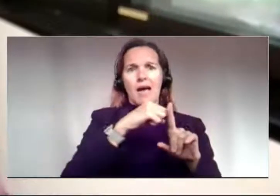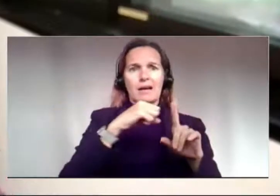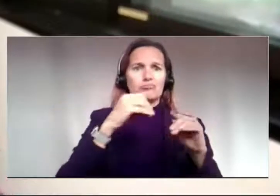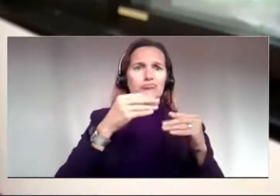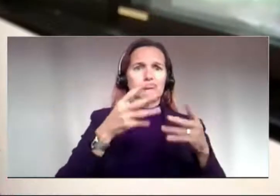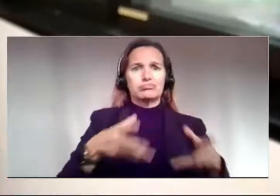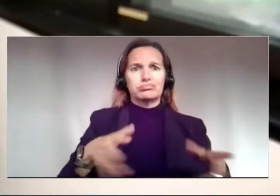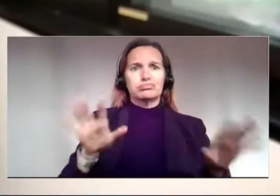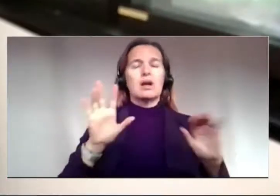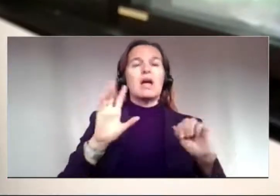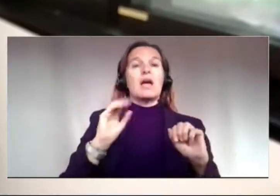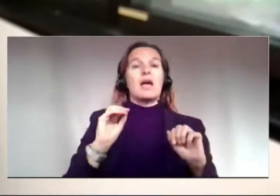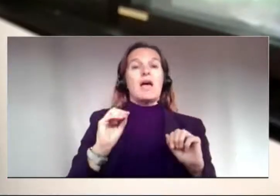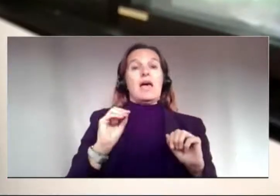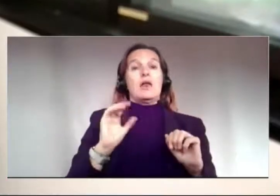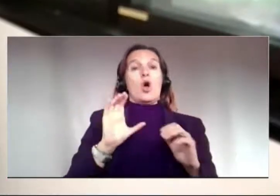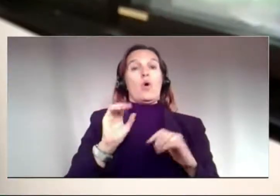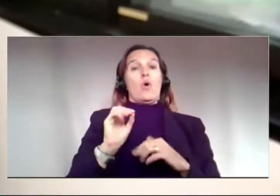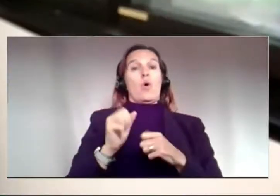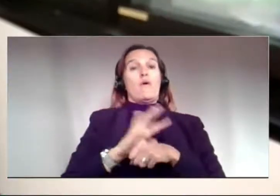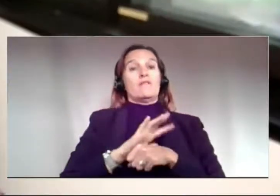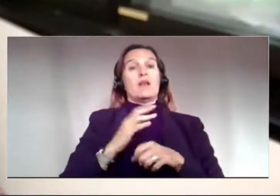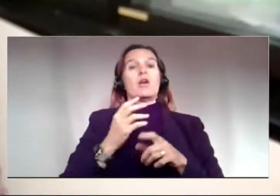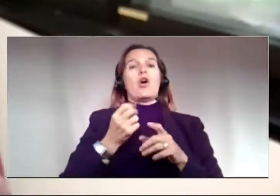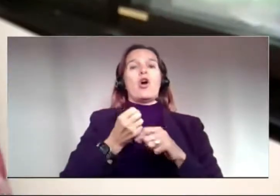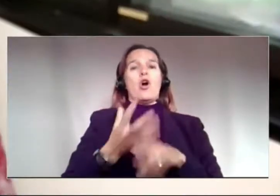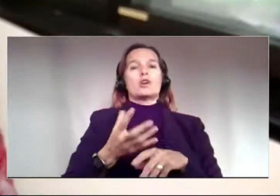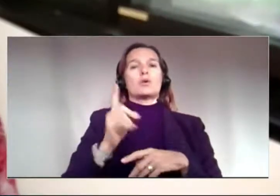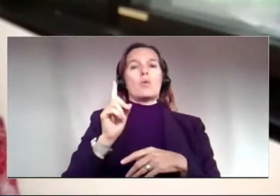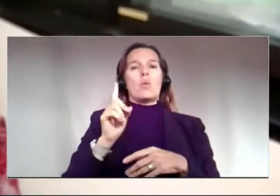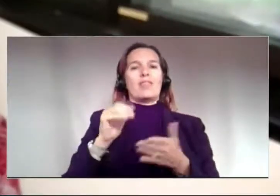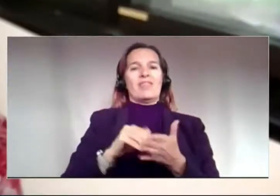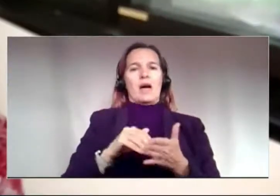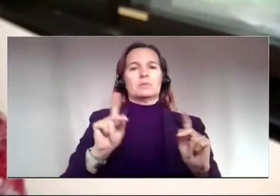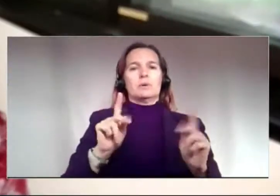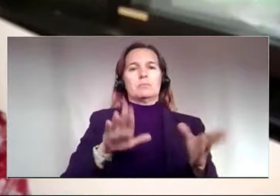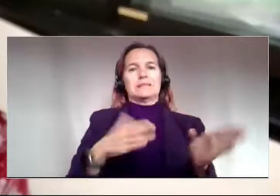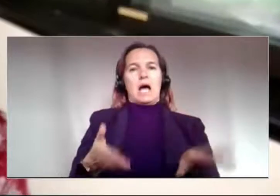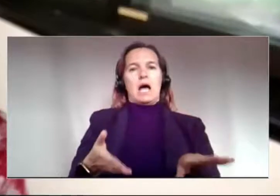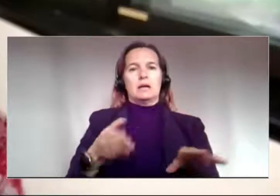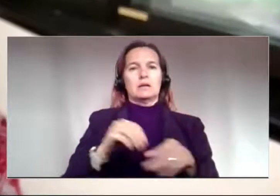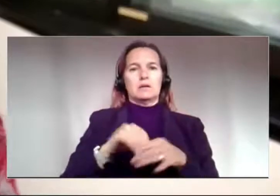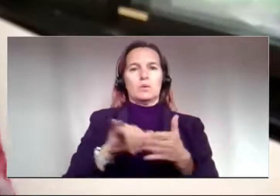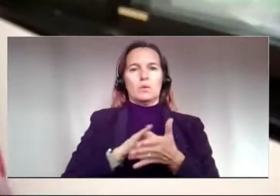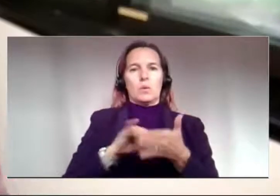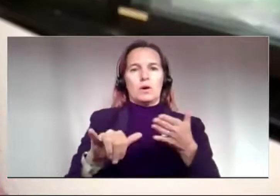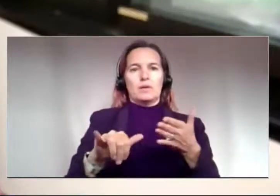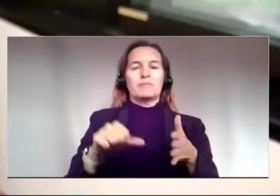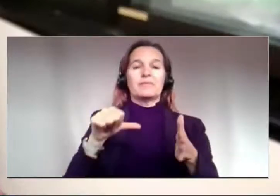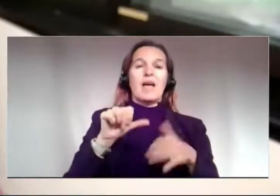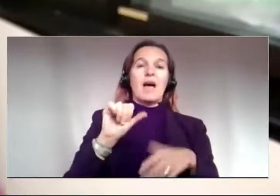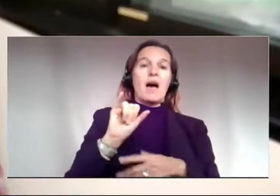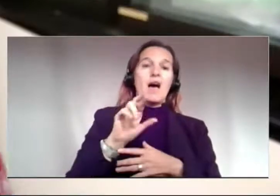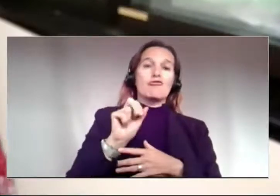23,000 lives in New York. In defense against that attack, our wars in Iraq and Afghanistan cost